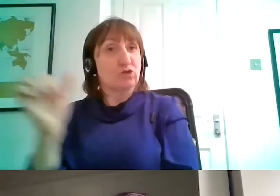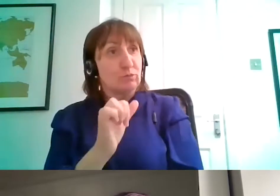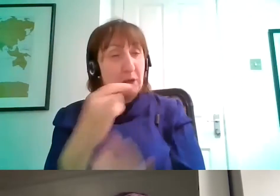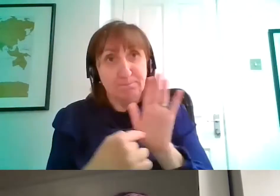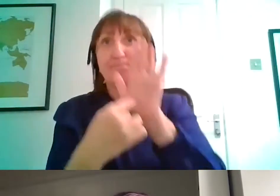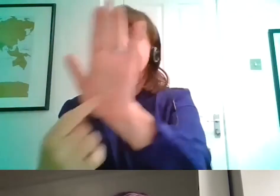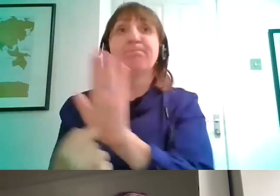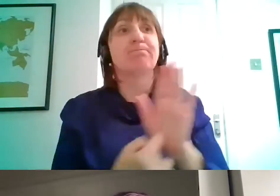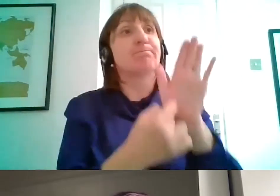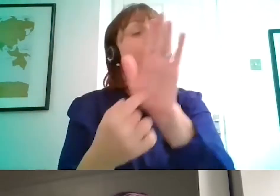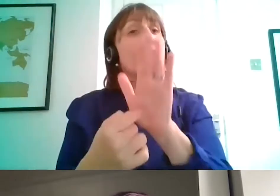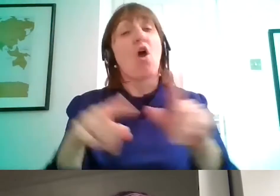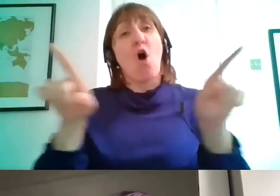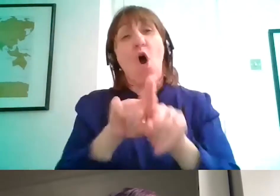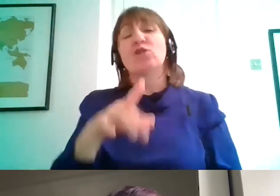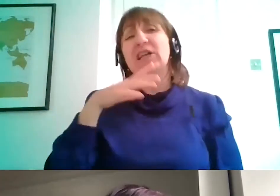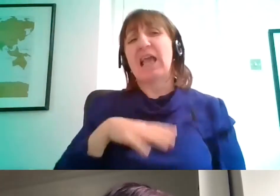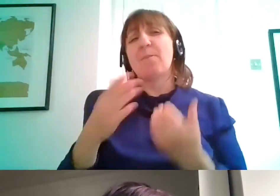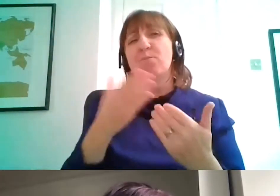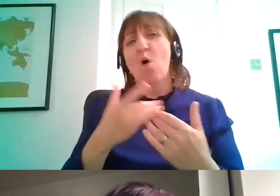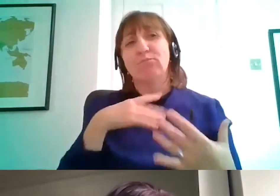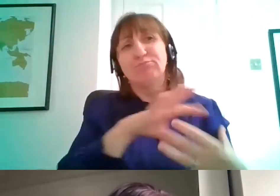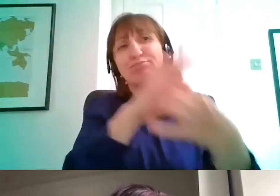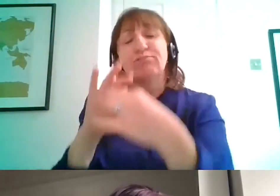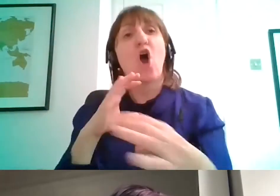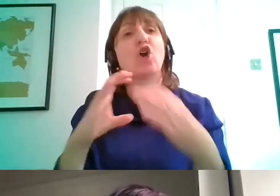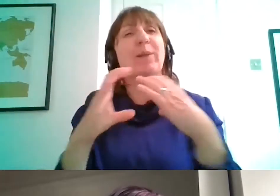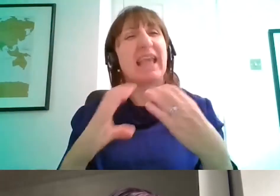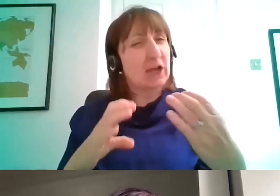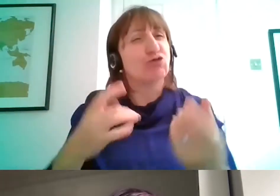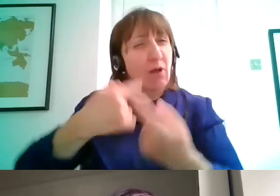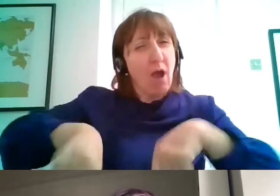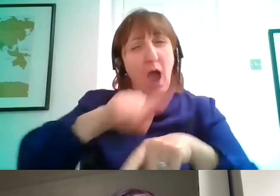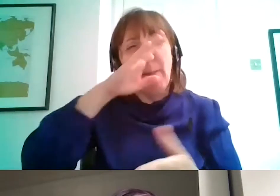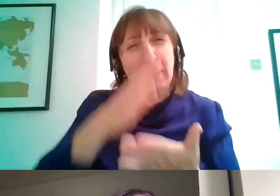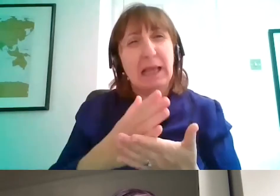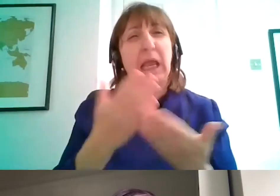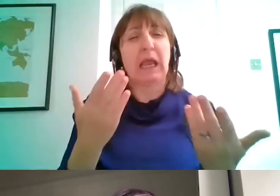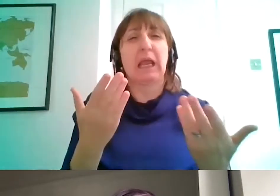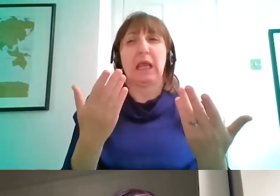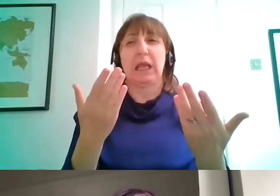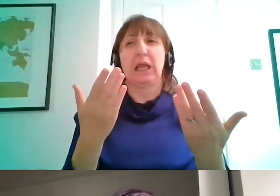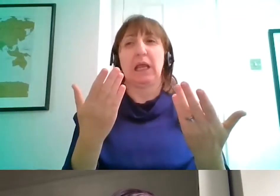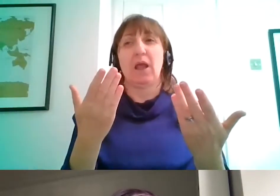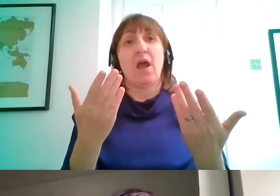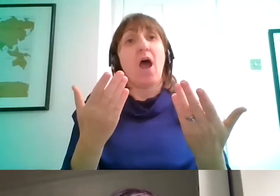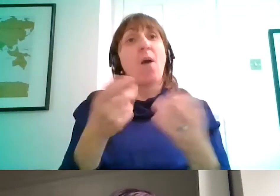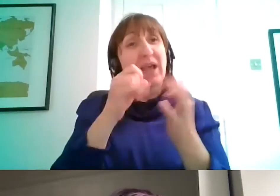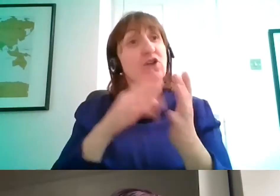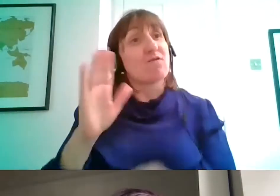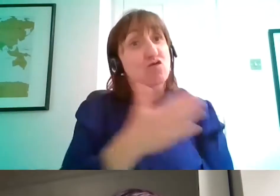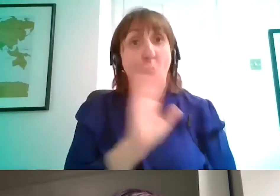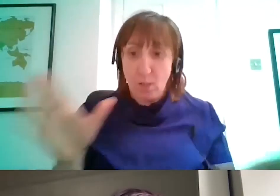And I think we also need to have much more communication, which I do believe that the BSL for All